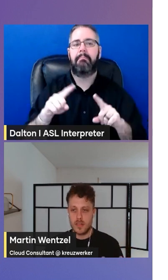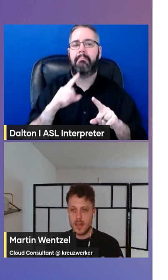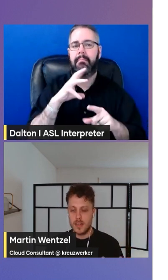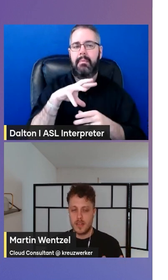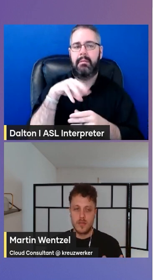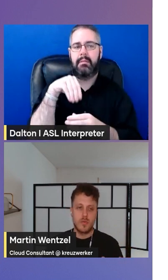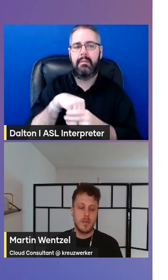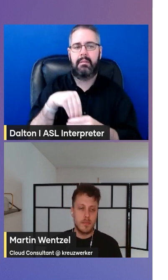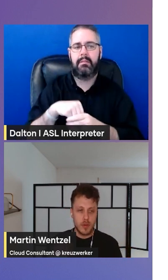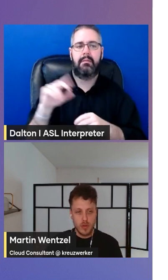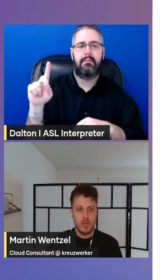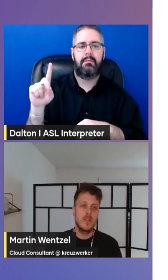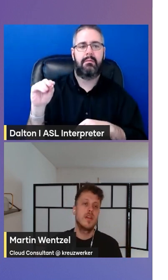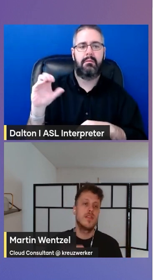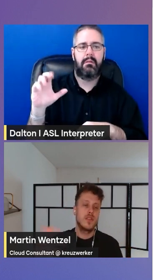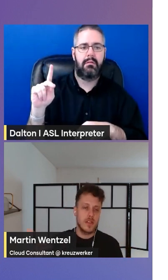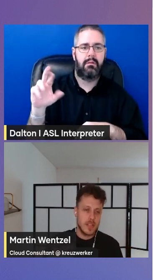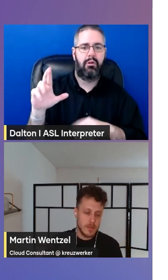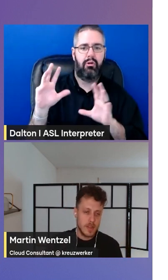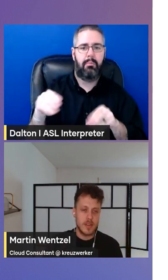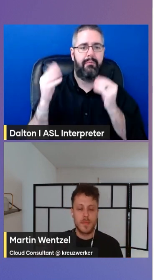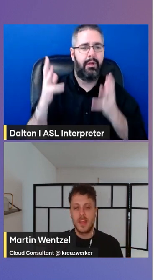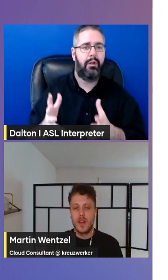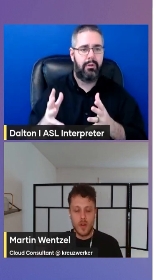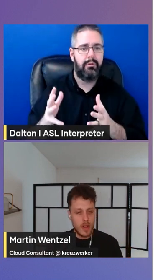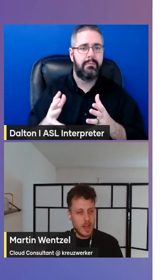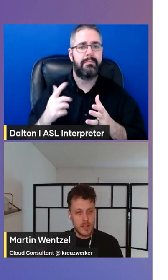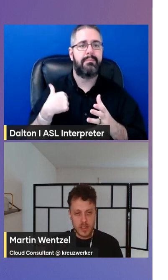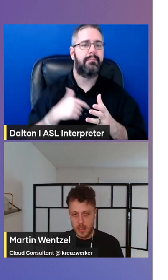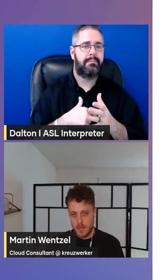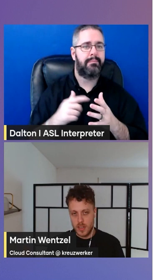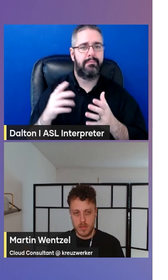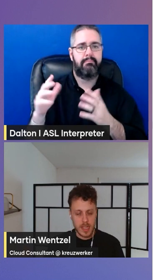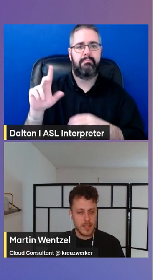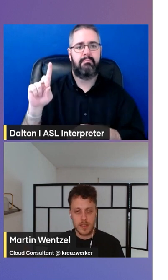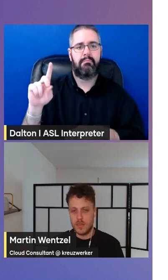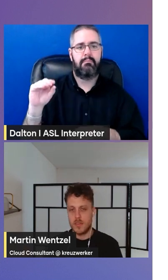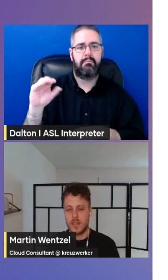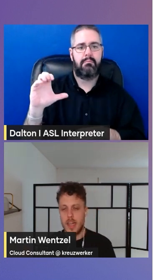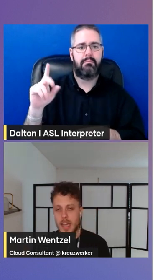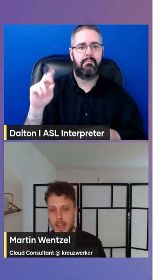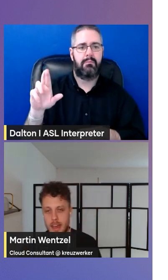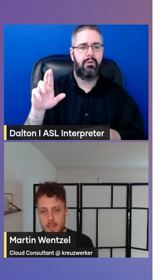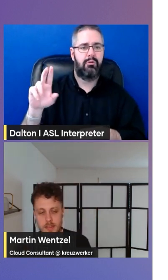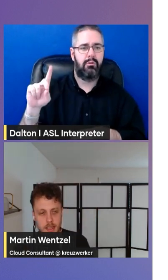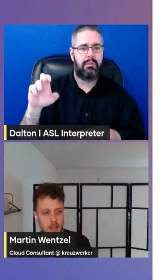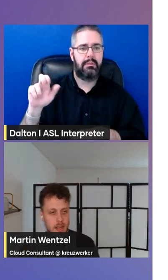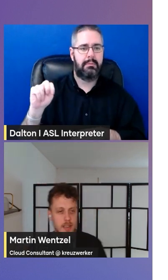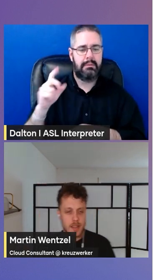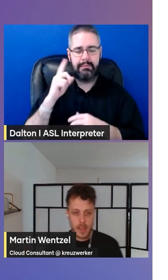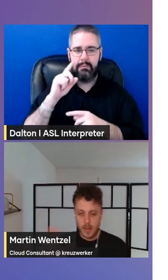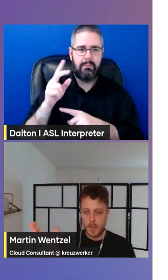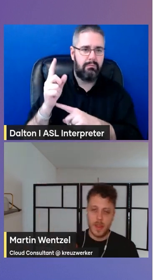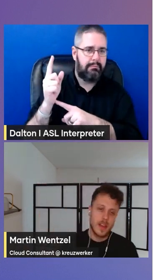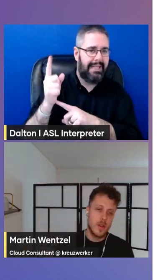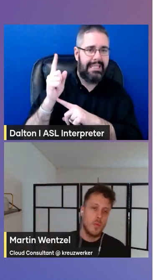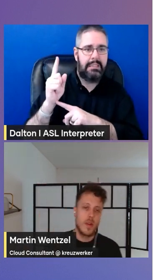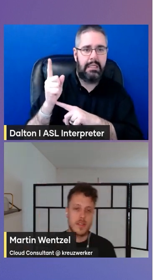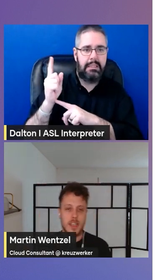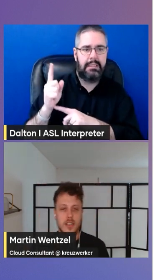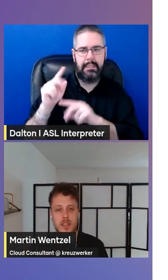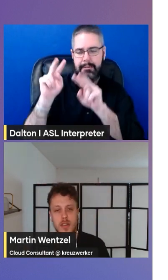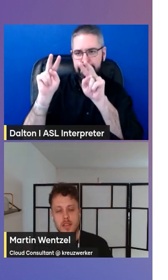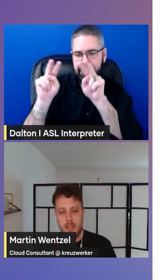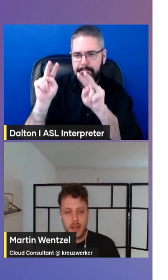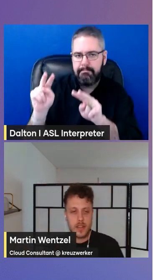Docker provider. We pull the Docker daemon every 2 seconds or every second and ask, hey, what